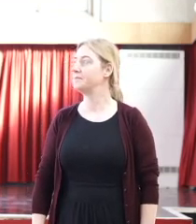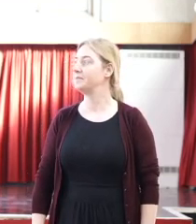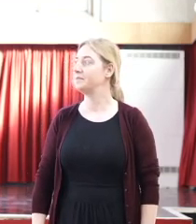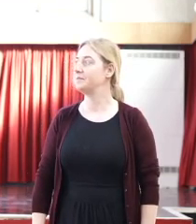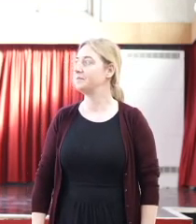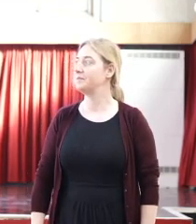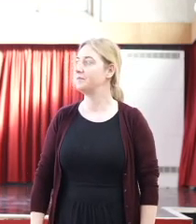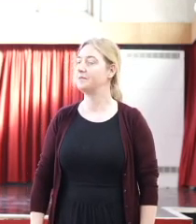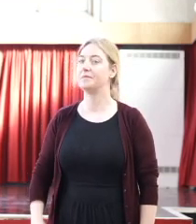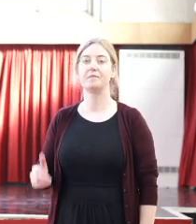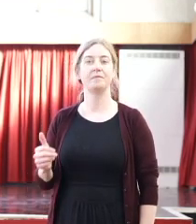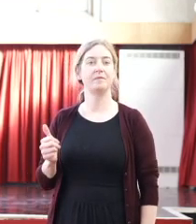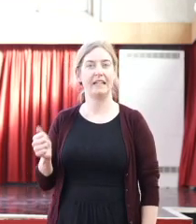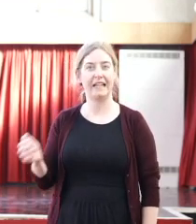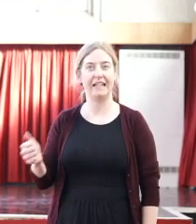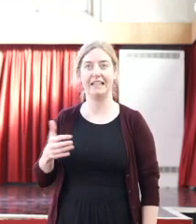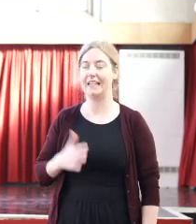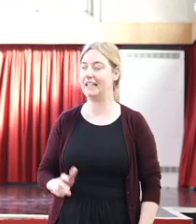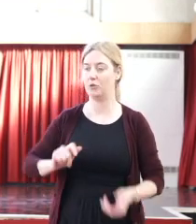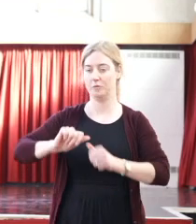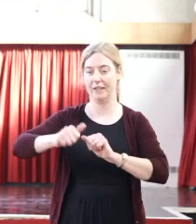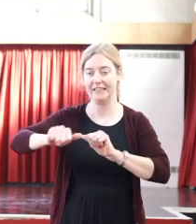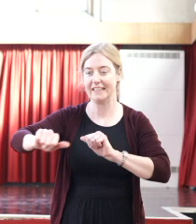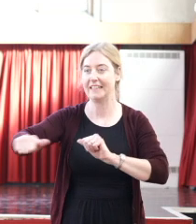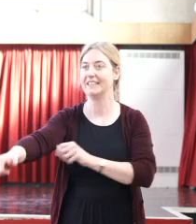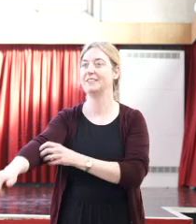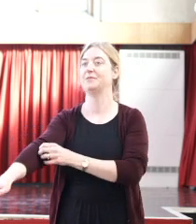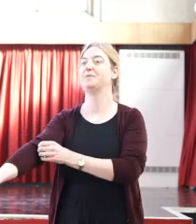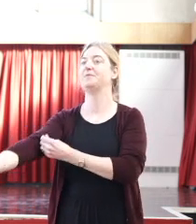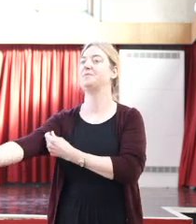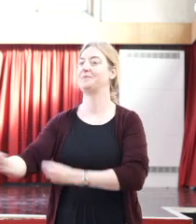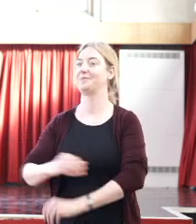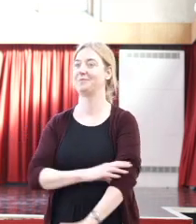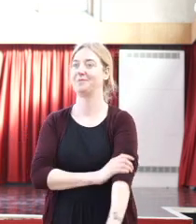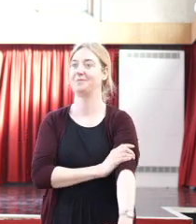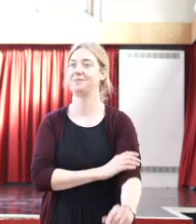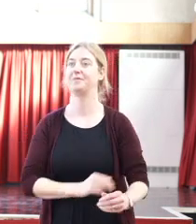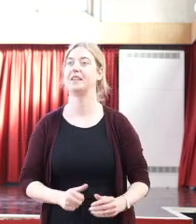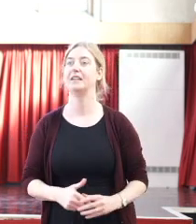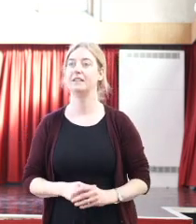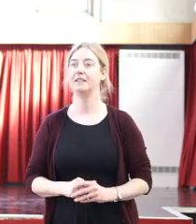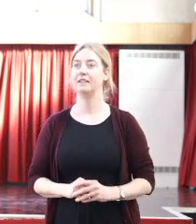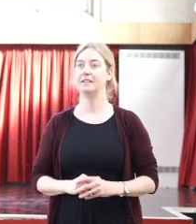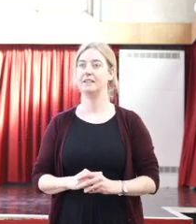Stefan, have you got the clicker? See how self-sufficient I can be, right?